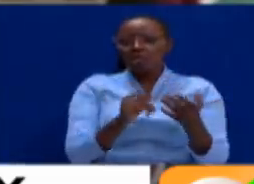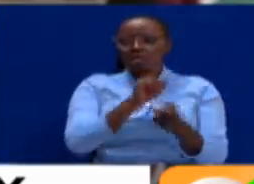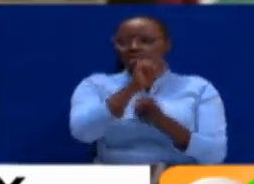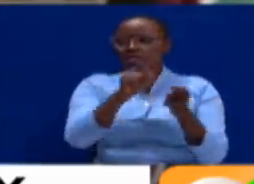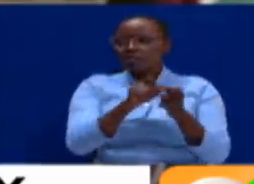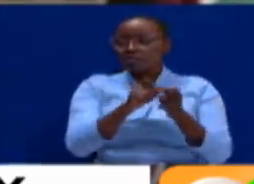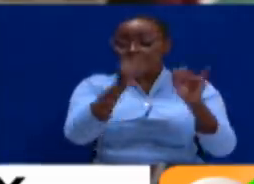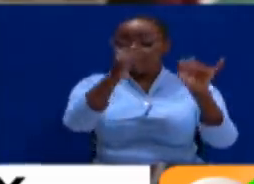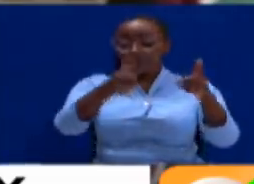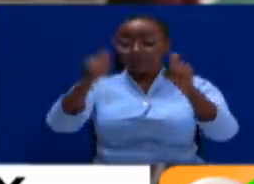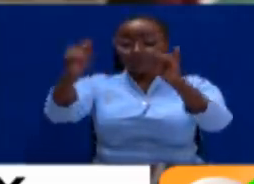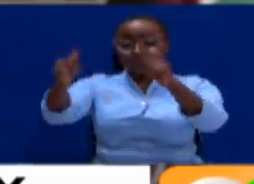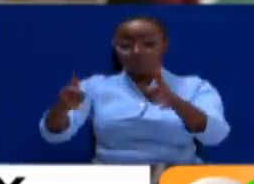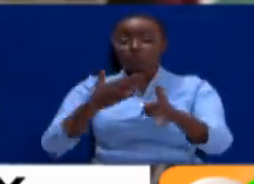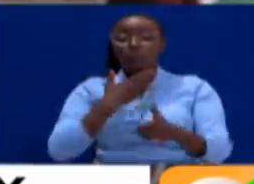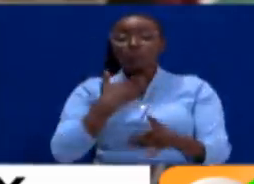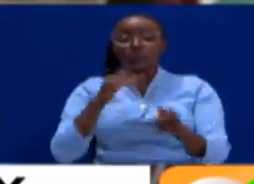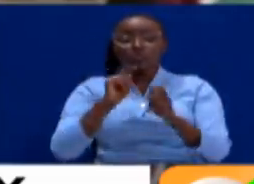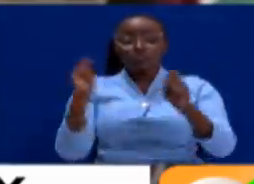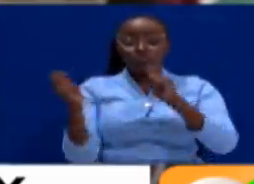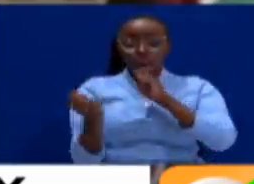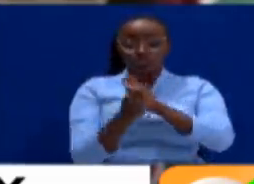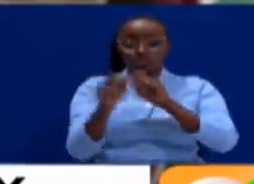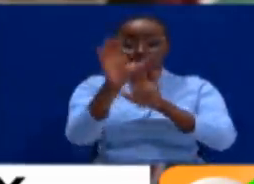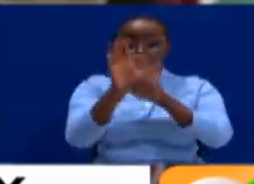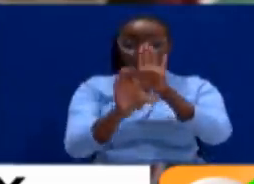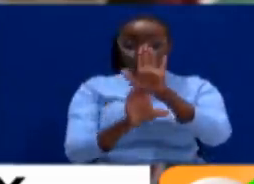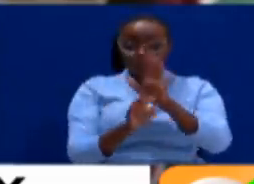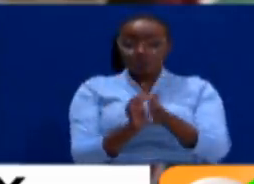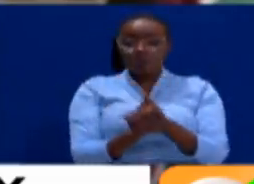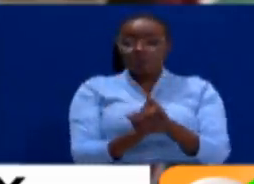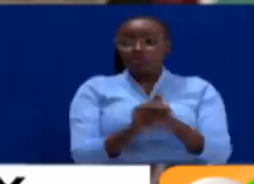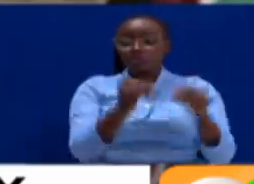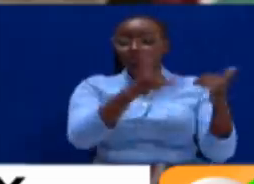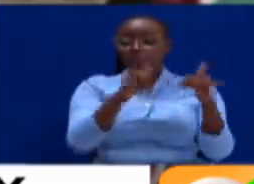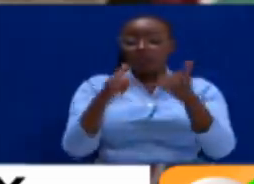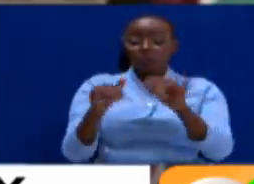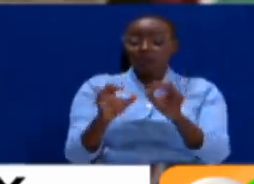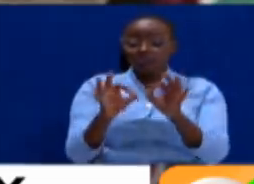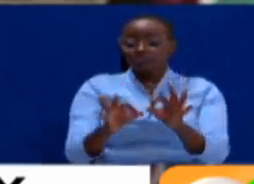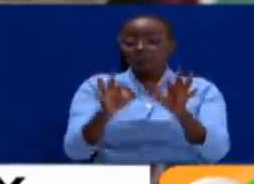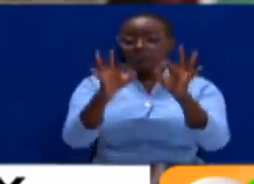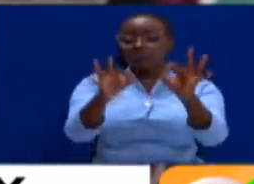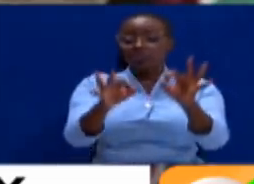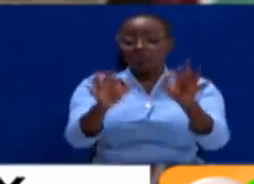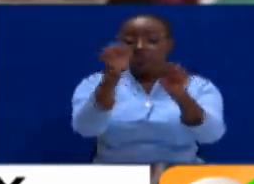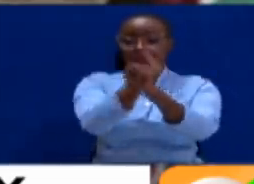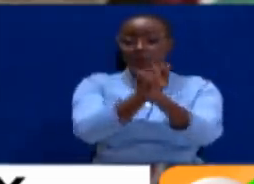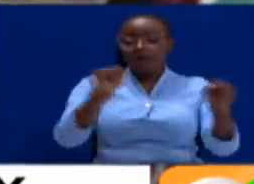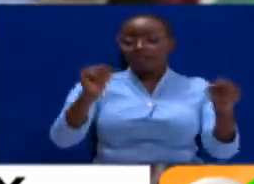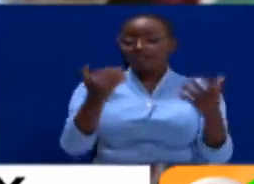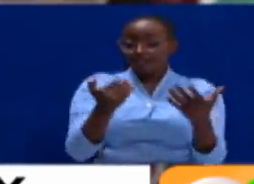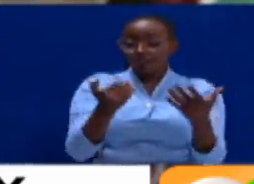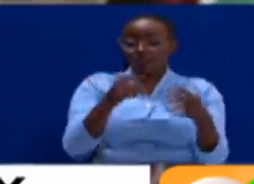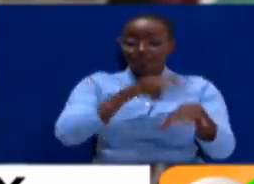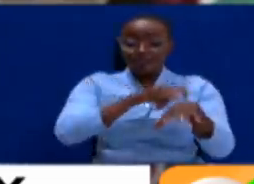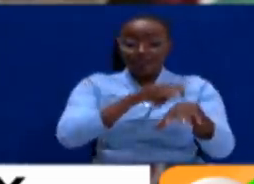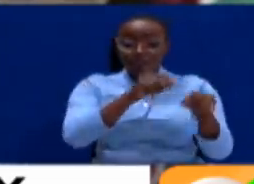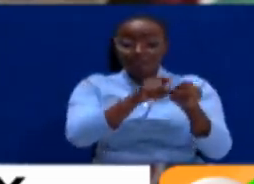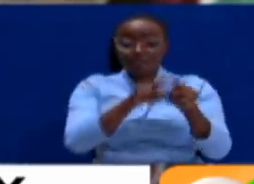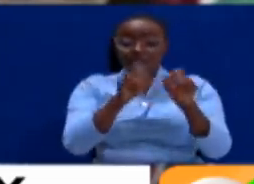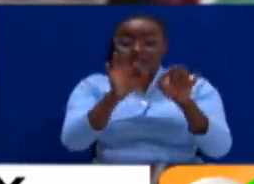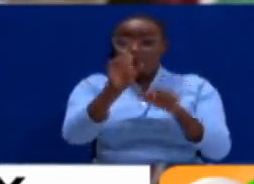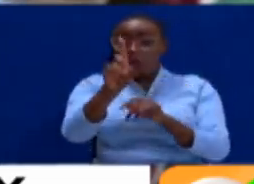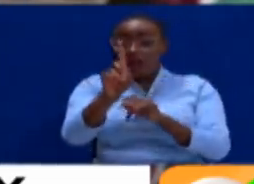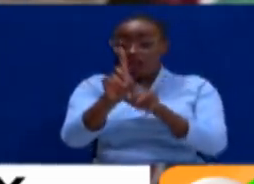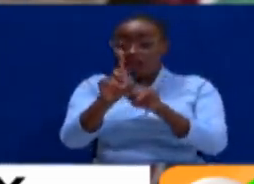certain individuals want to change that constitution to extend the presidential term. I can tell you, if there is